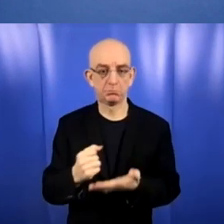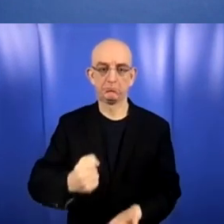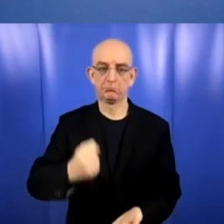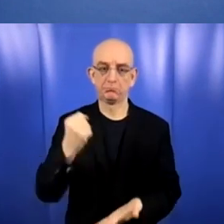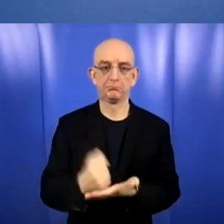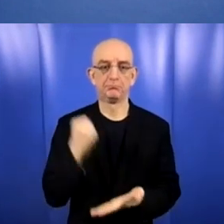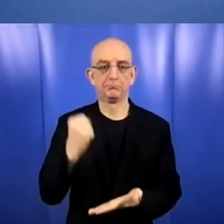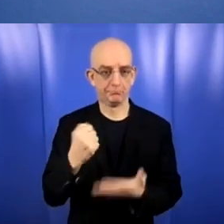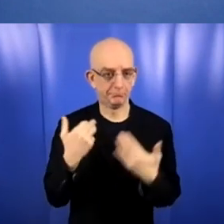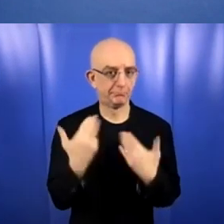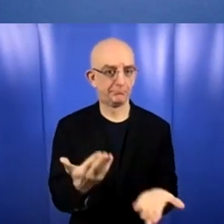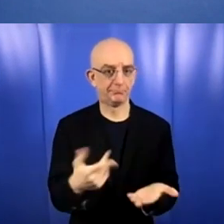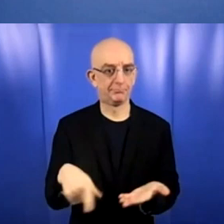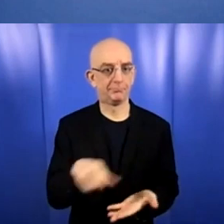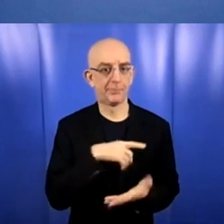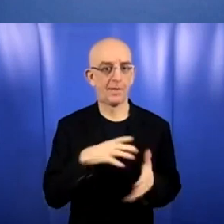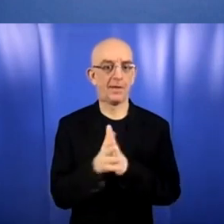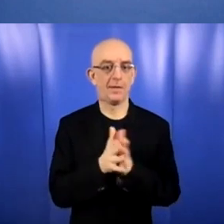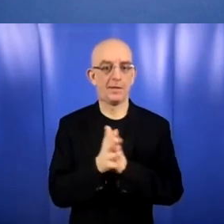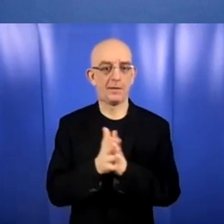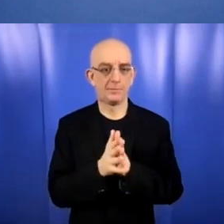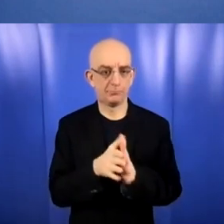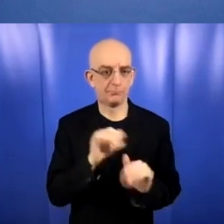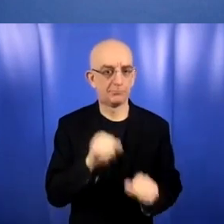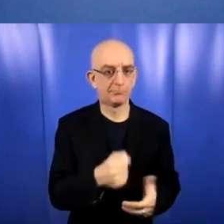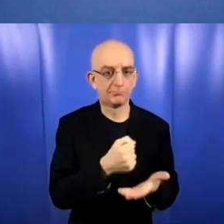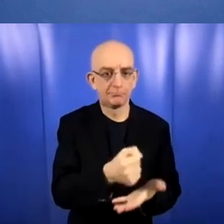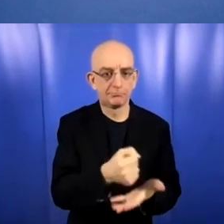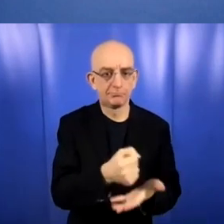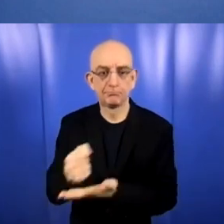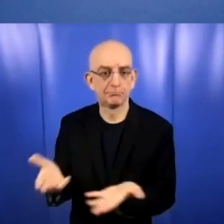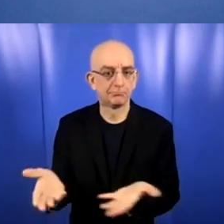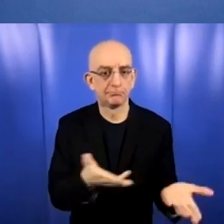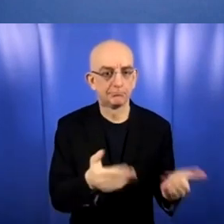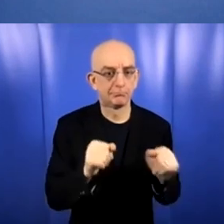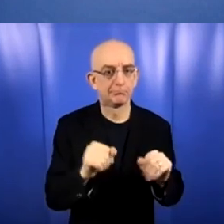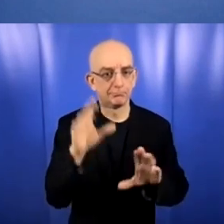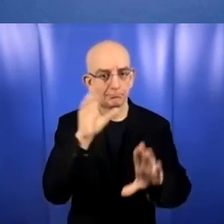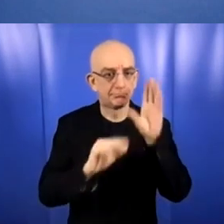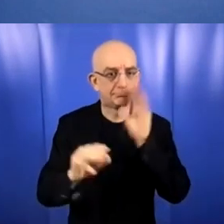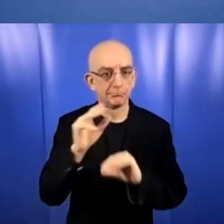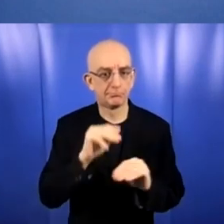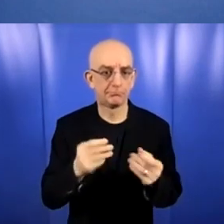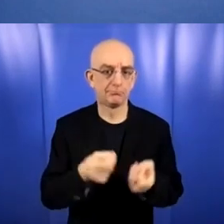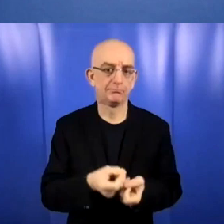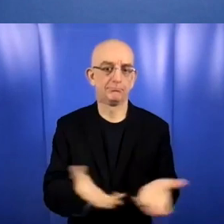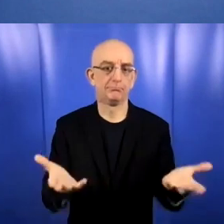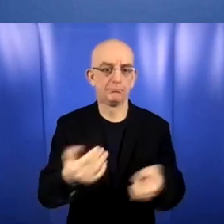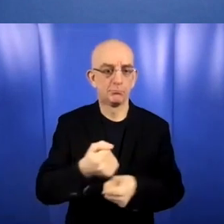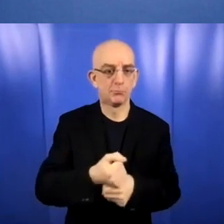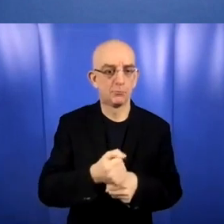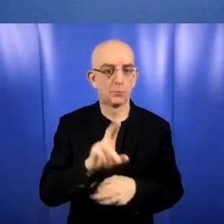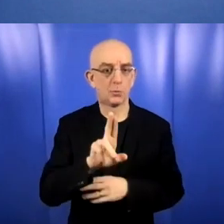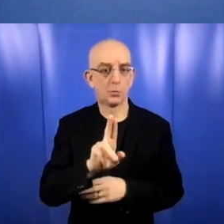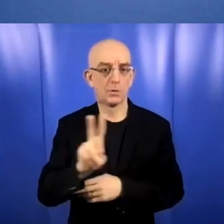webinar days, the 19th and the 21st, Tuesday and Thursday. In the middle, I did another webinar with the University